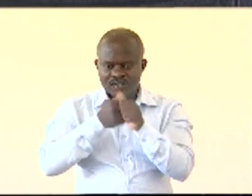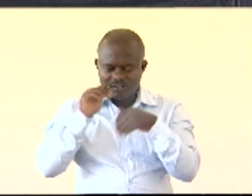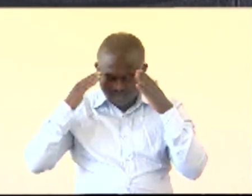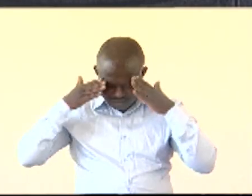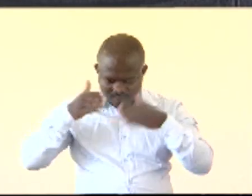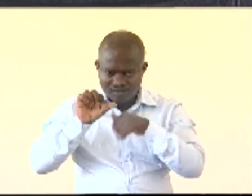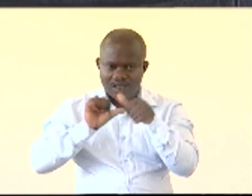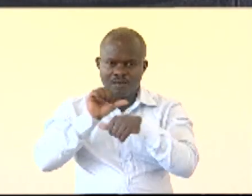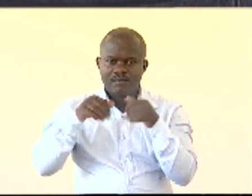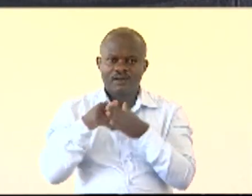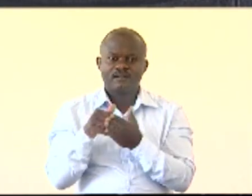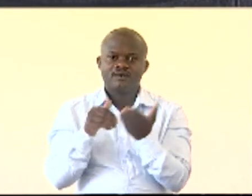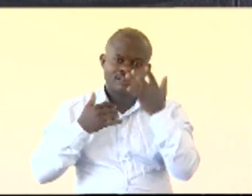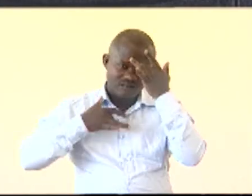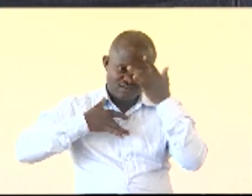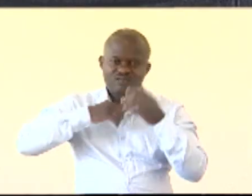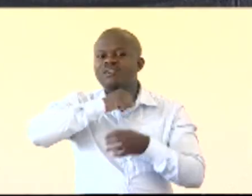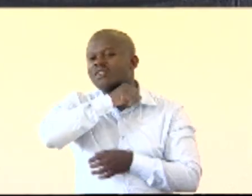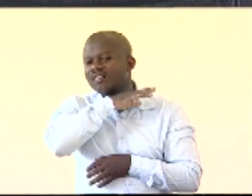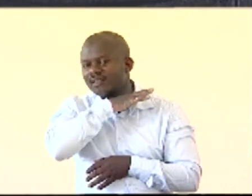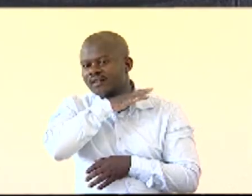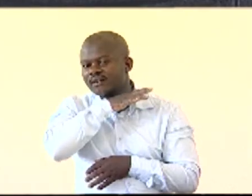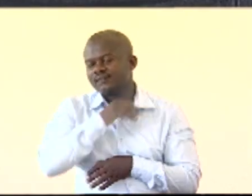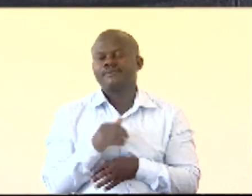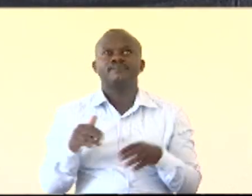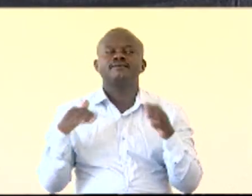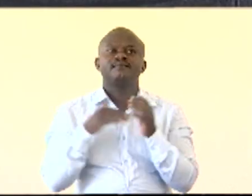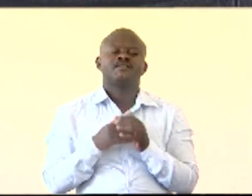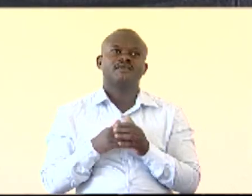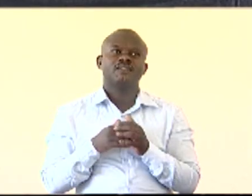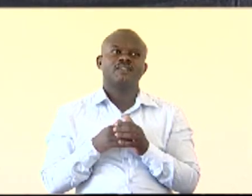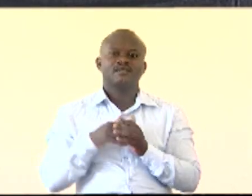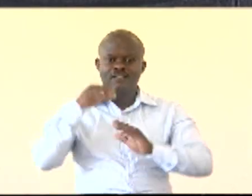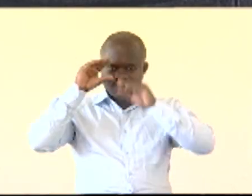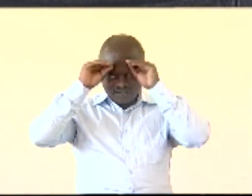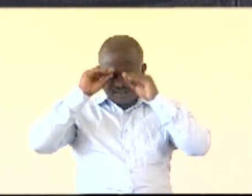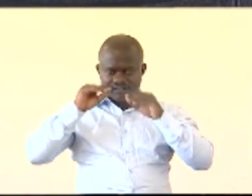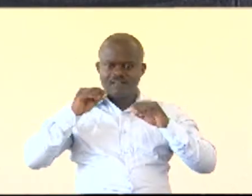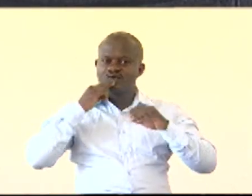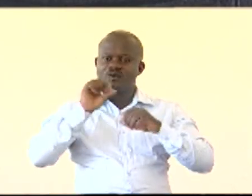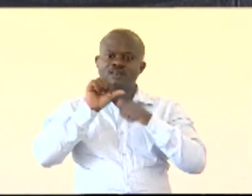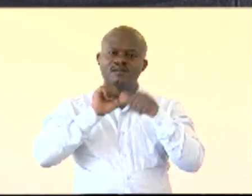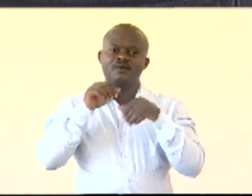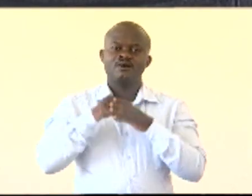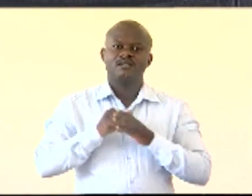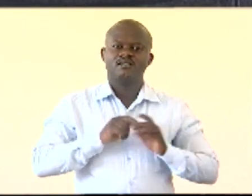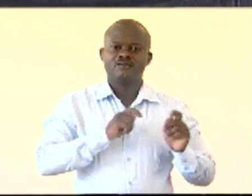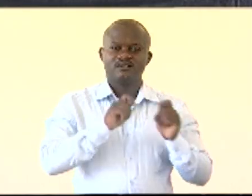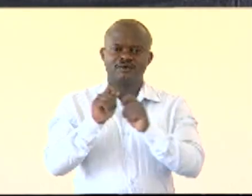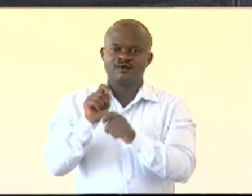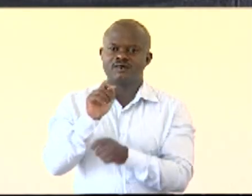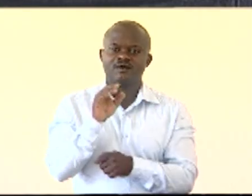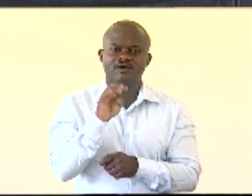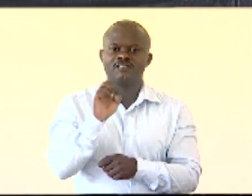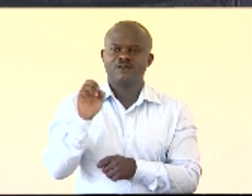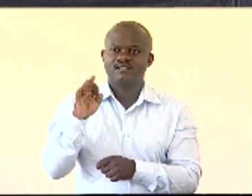about infectious diseases. And lesson 1, we're going to talk about the transmission of infectious